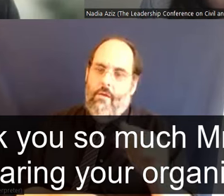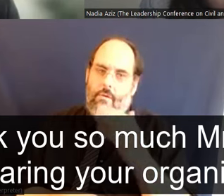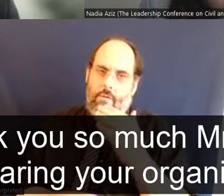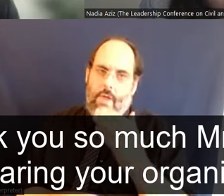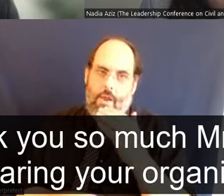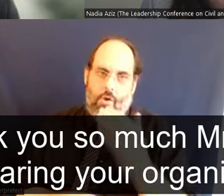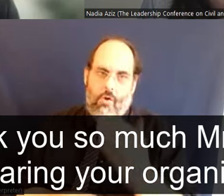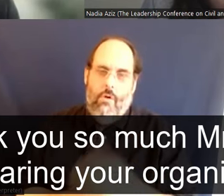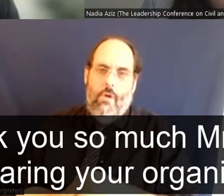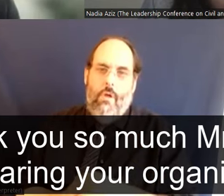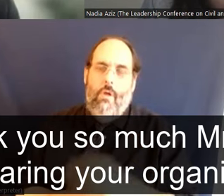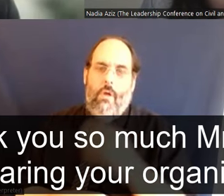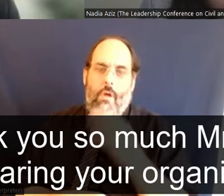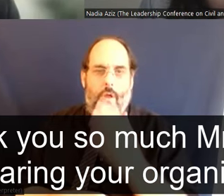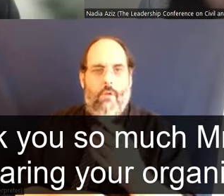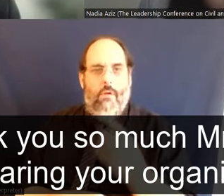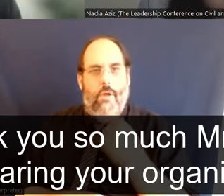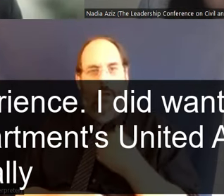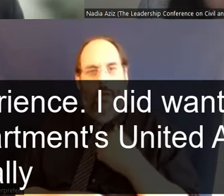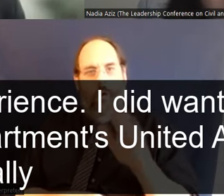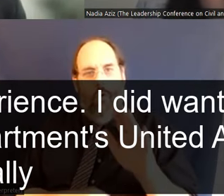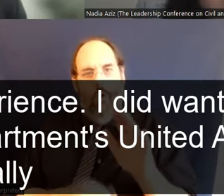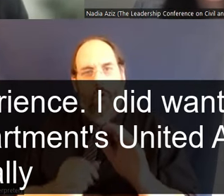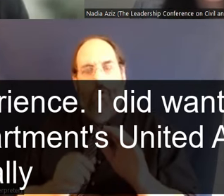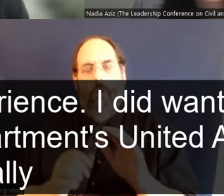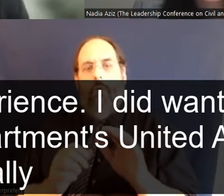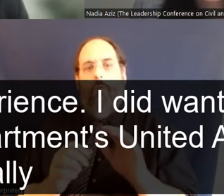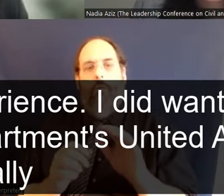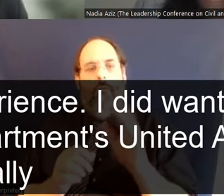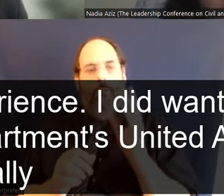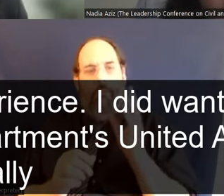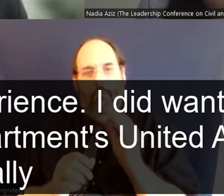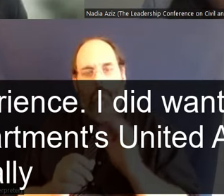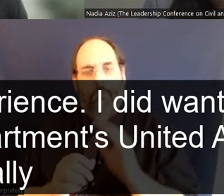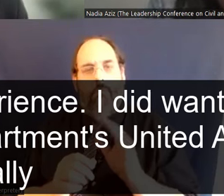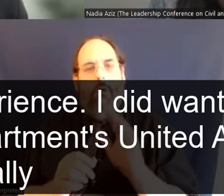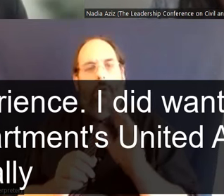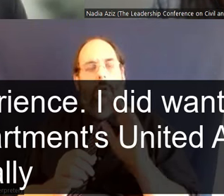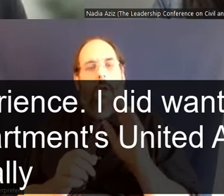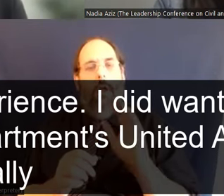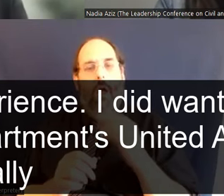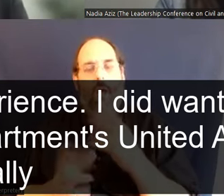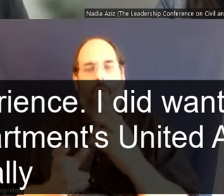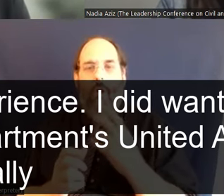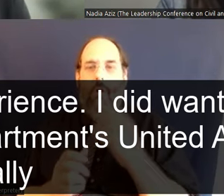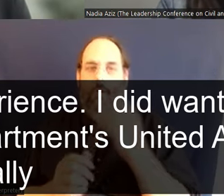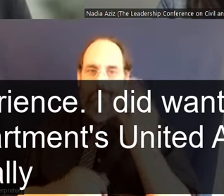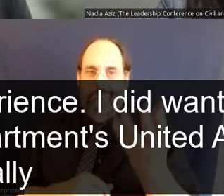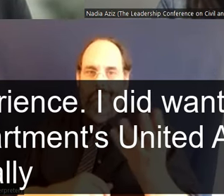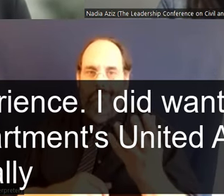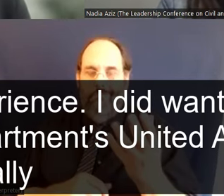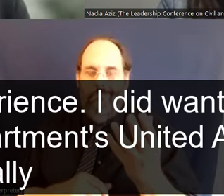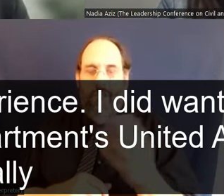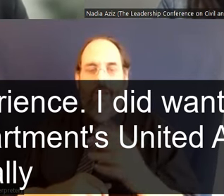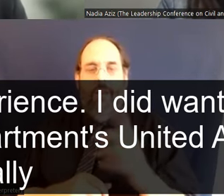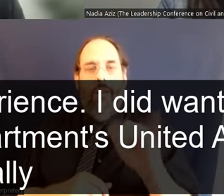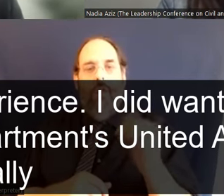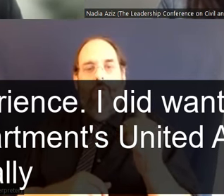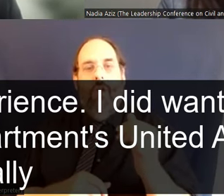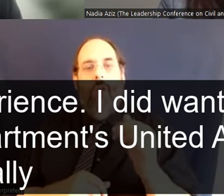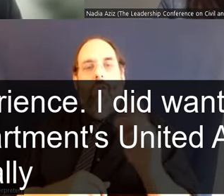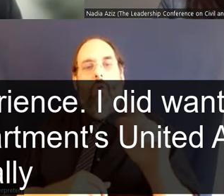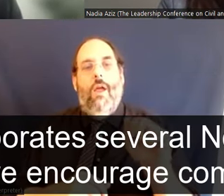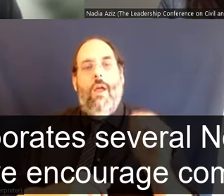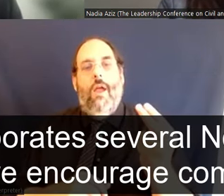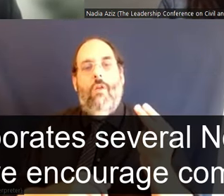And thank you for sharing your organization's experience. I did want to note that the Justice Department's United Against